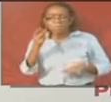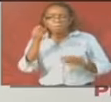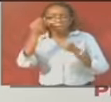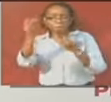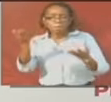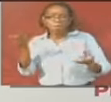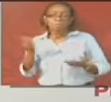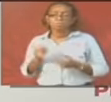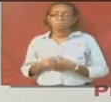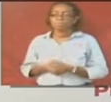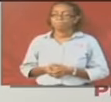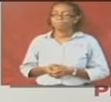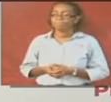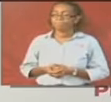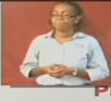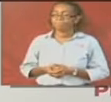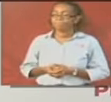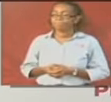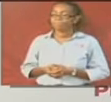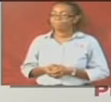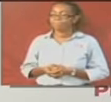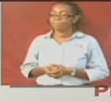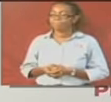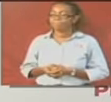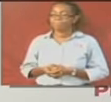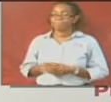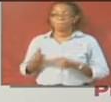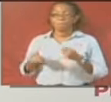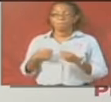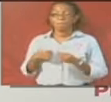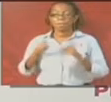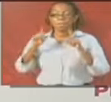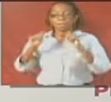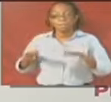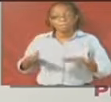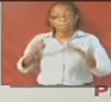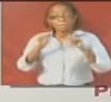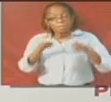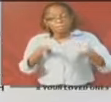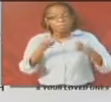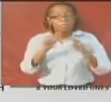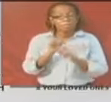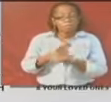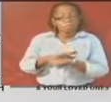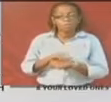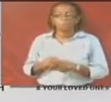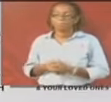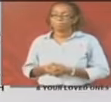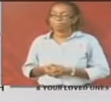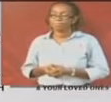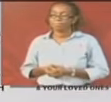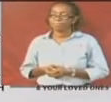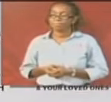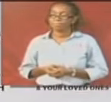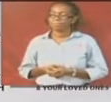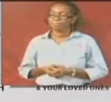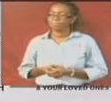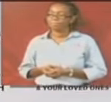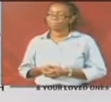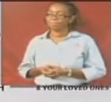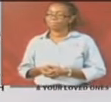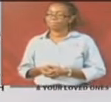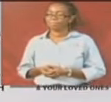get additional information, both on the testing and on the contact tracing. Thank you very much, Dr. Hines and